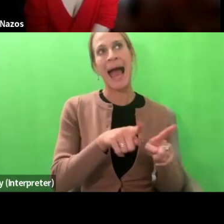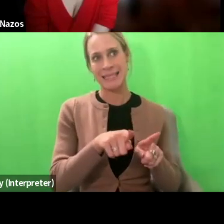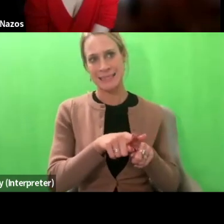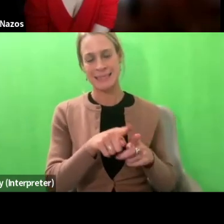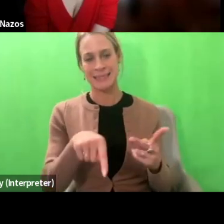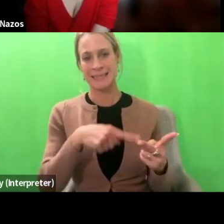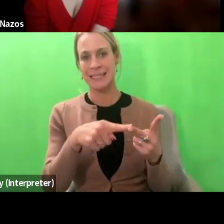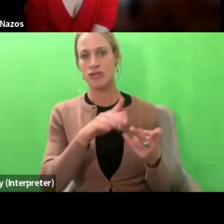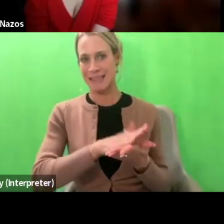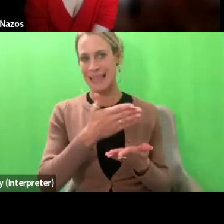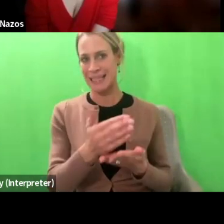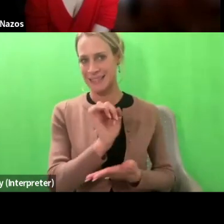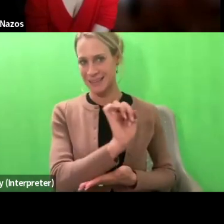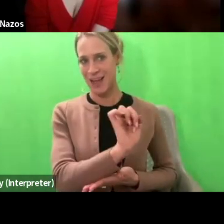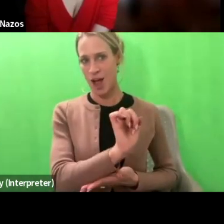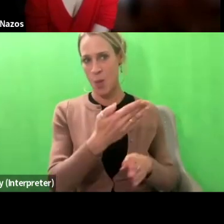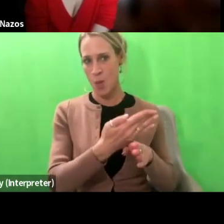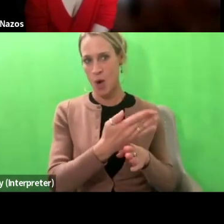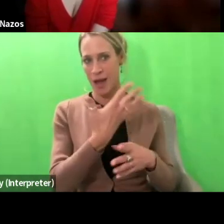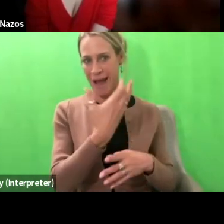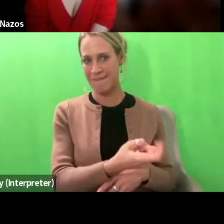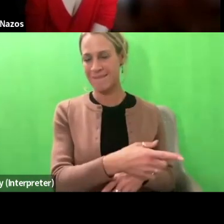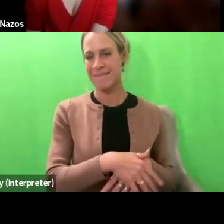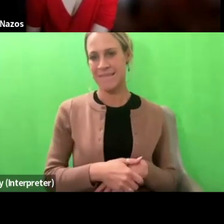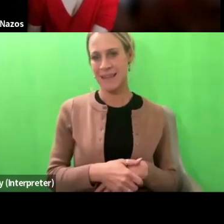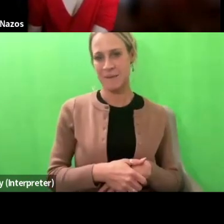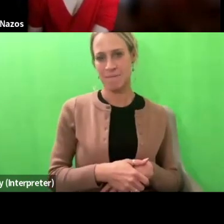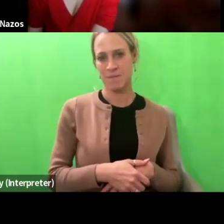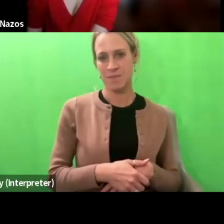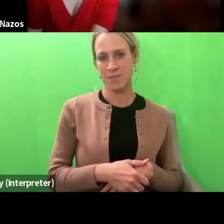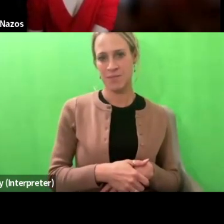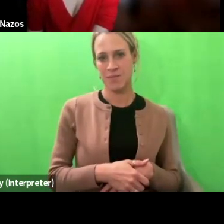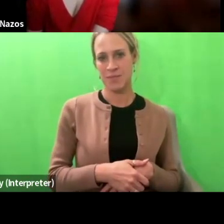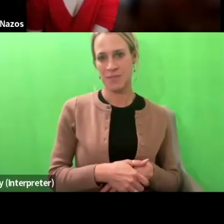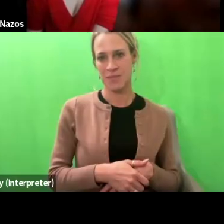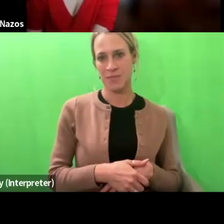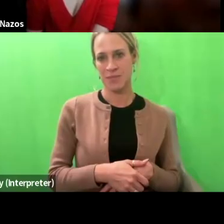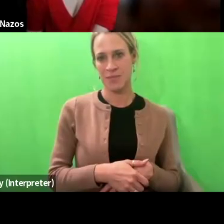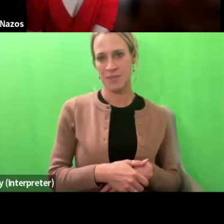of become poets also in Greek, in the Greek language.